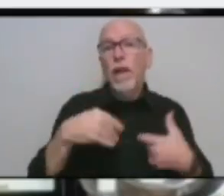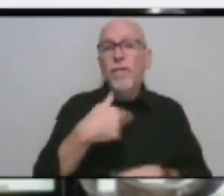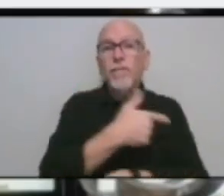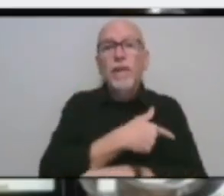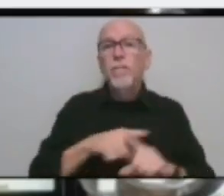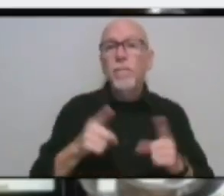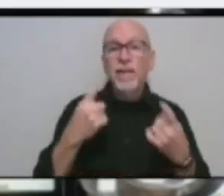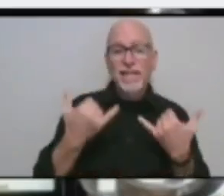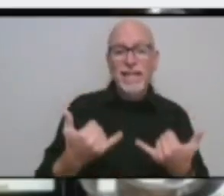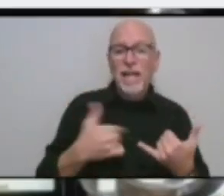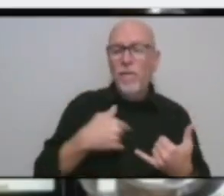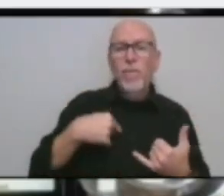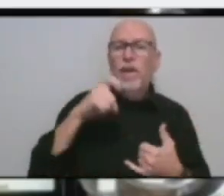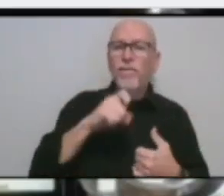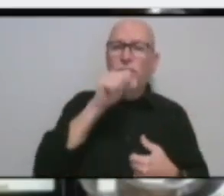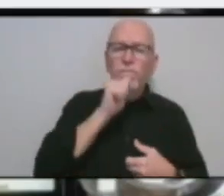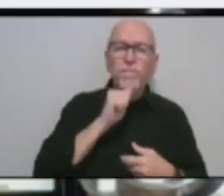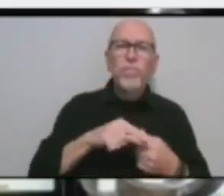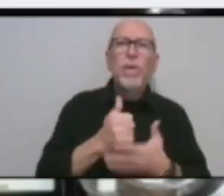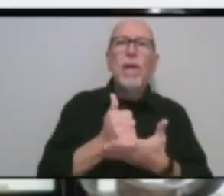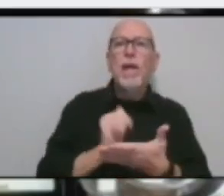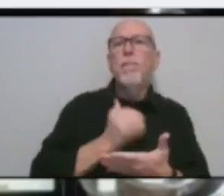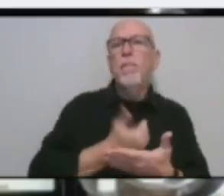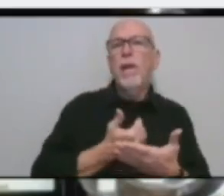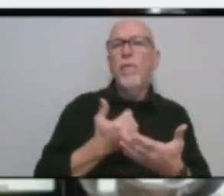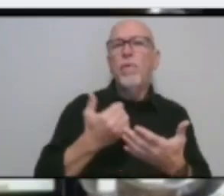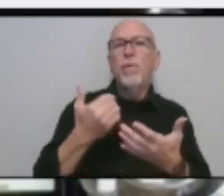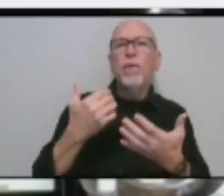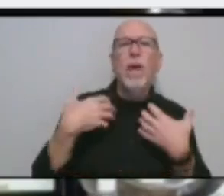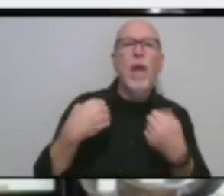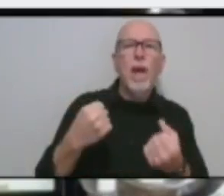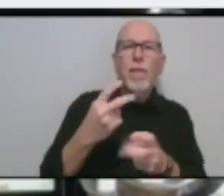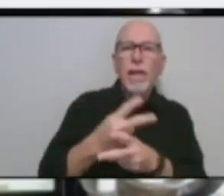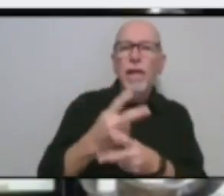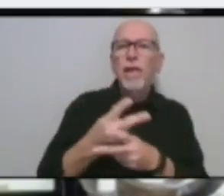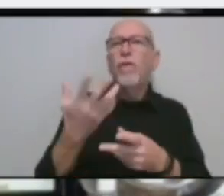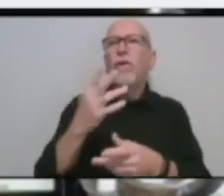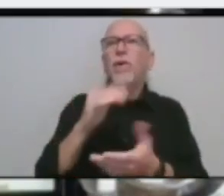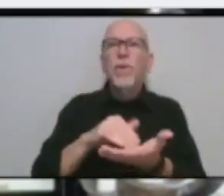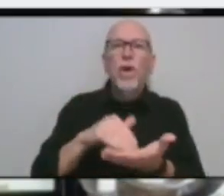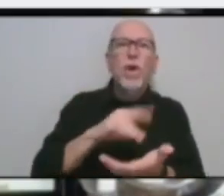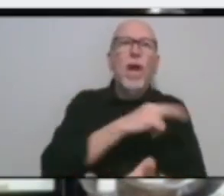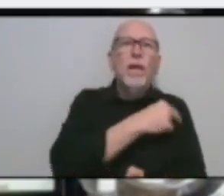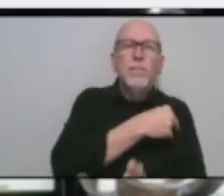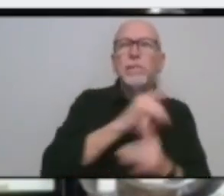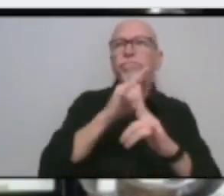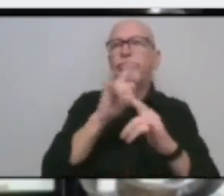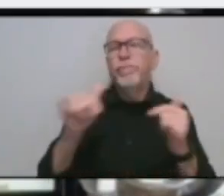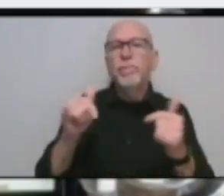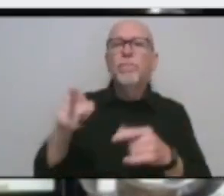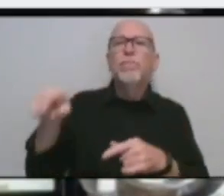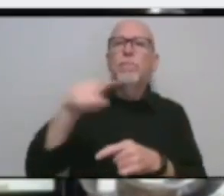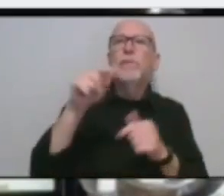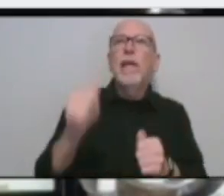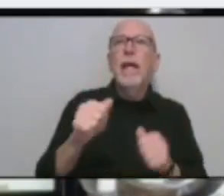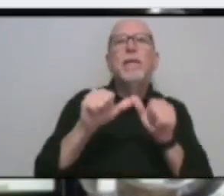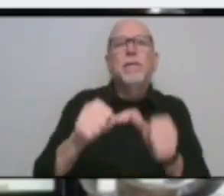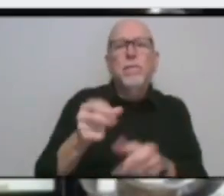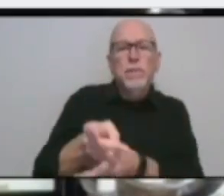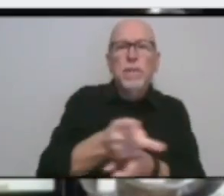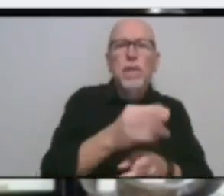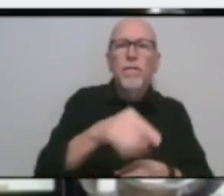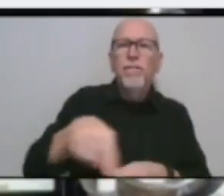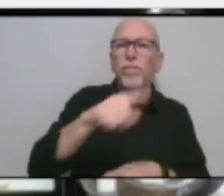can to help our healthcare network and all those care workers so that they can continue to care for those who are in the